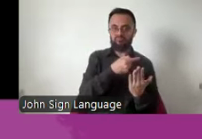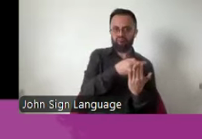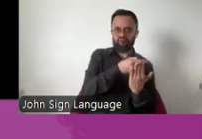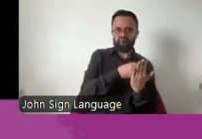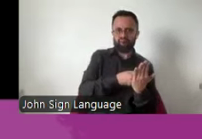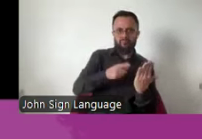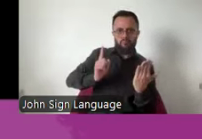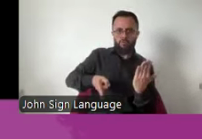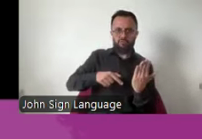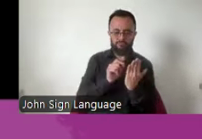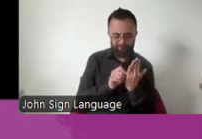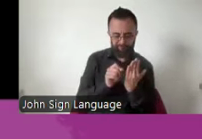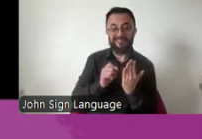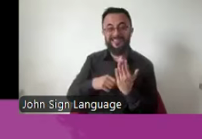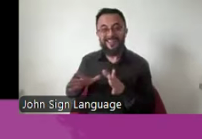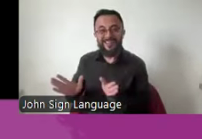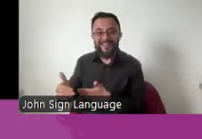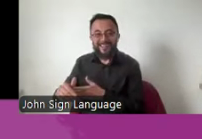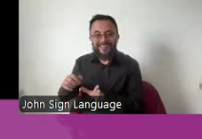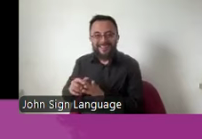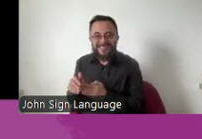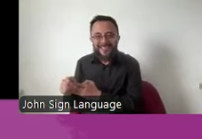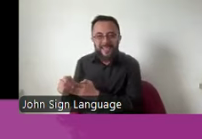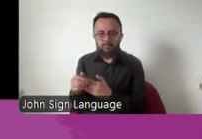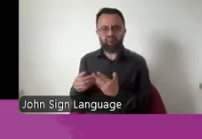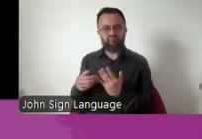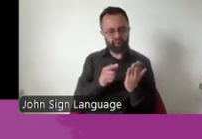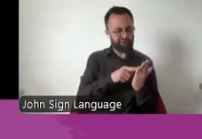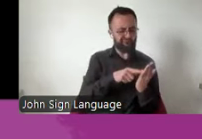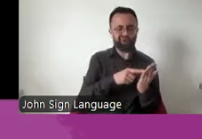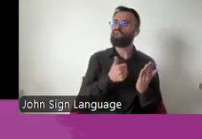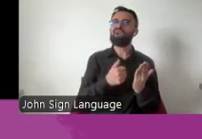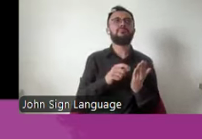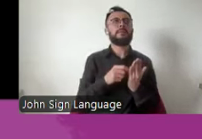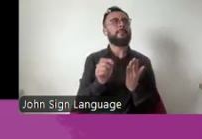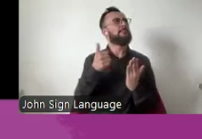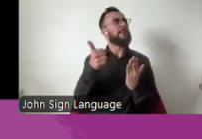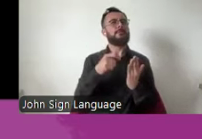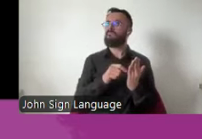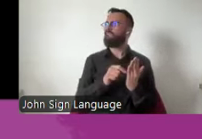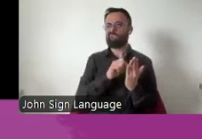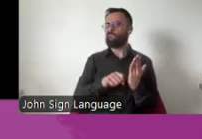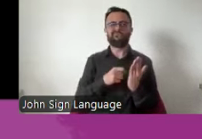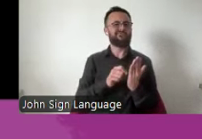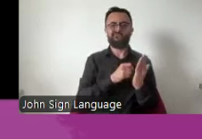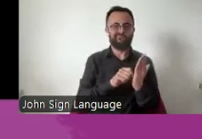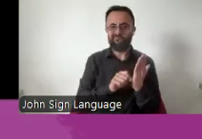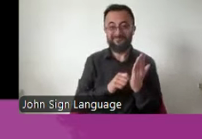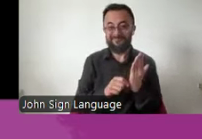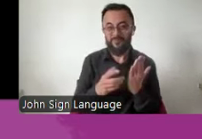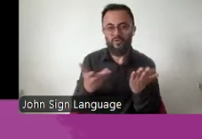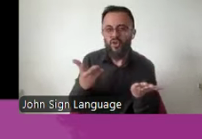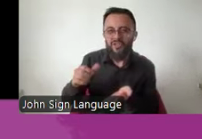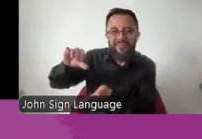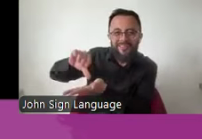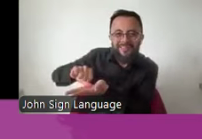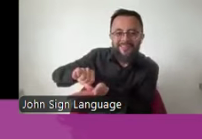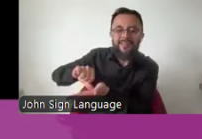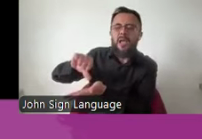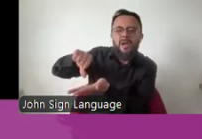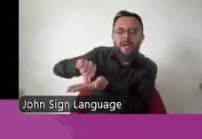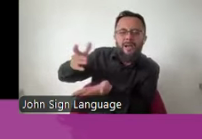working well and what's not working so well. On the fourth picture is a workshop that we did with all of the